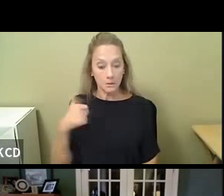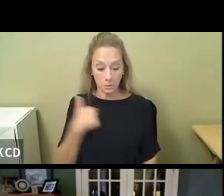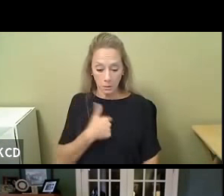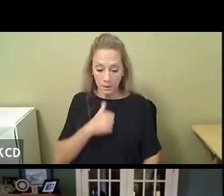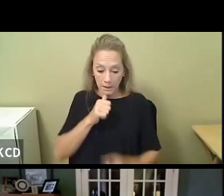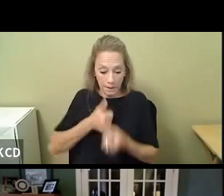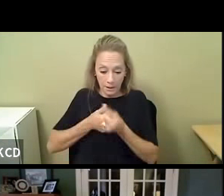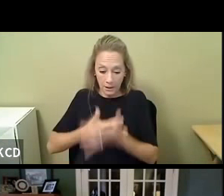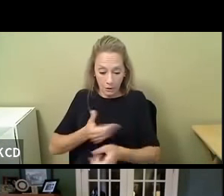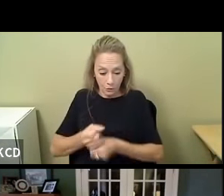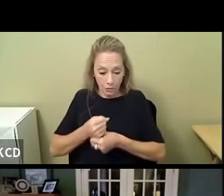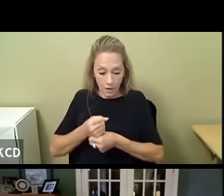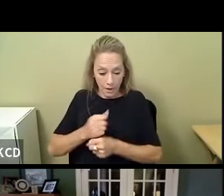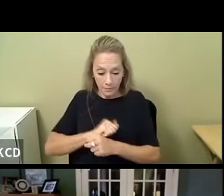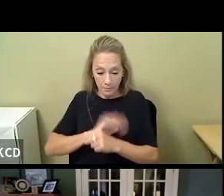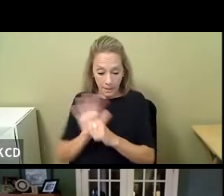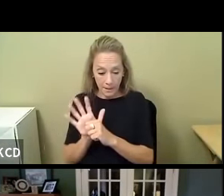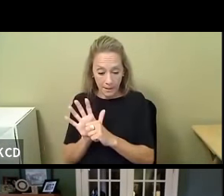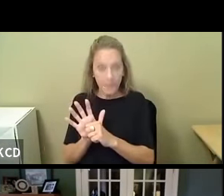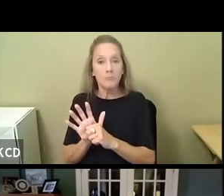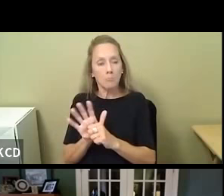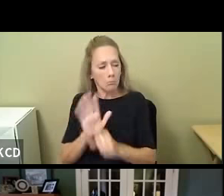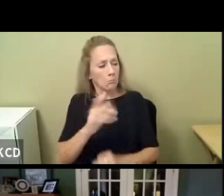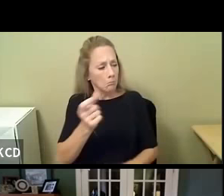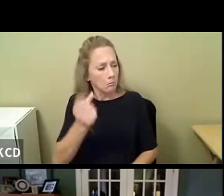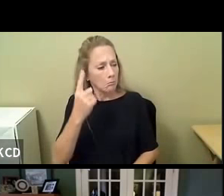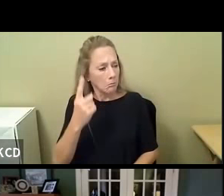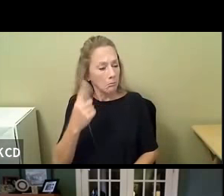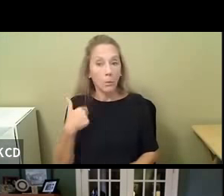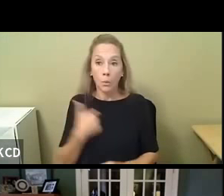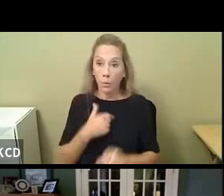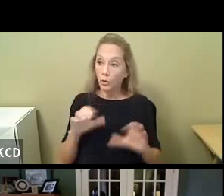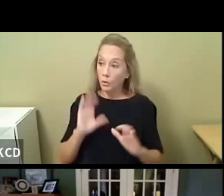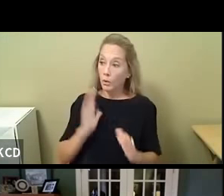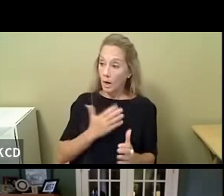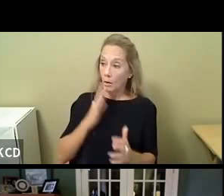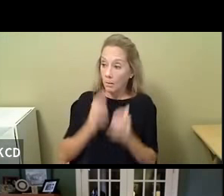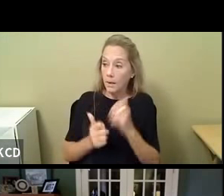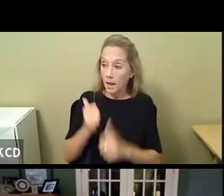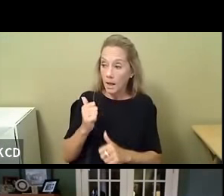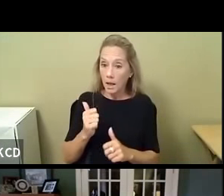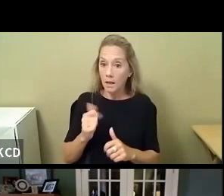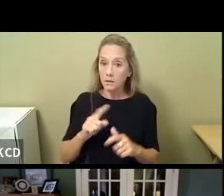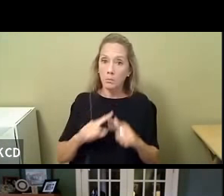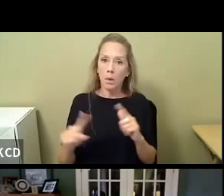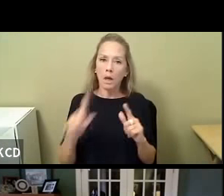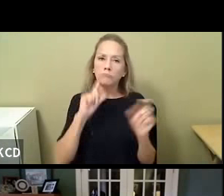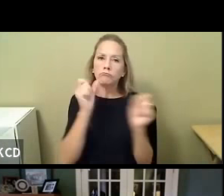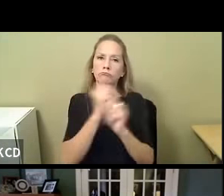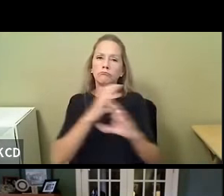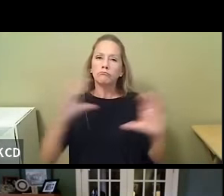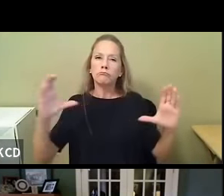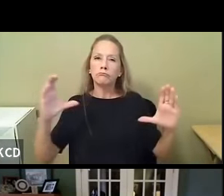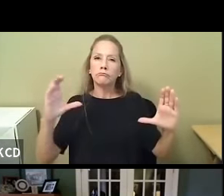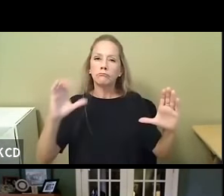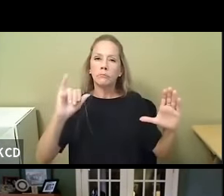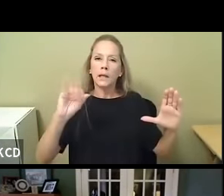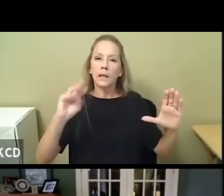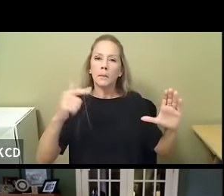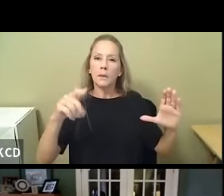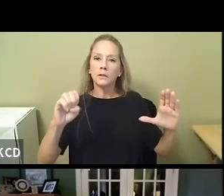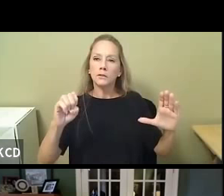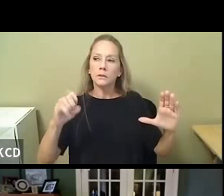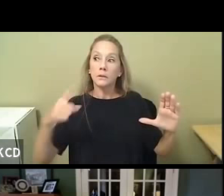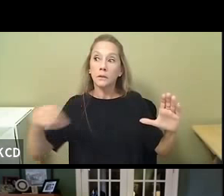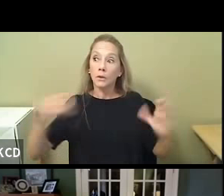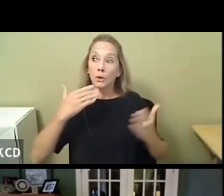No, I understand that. And we are doing the best we can, but pitting us the imagery against the good people who